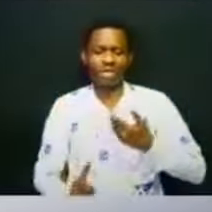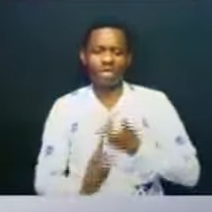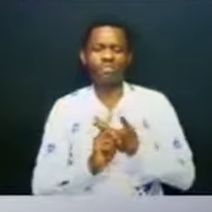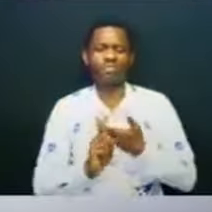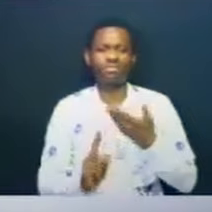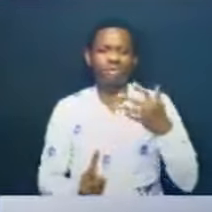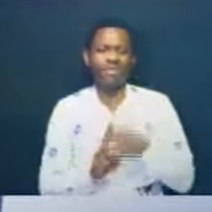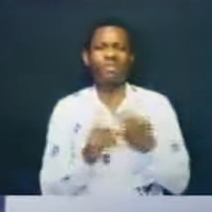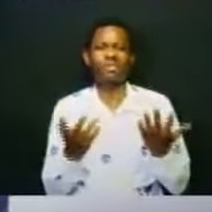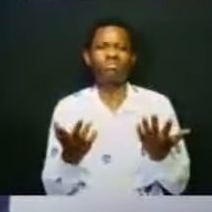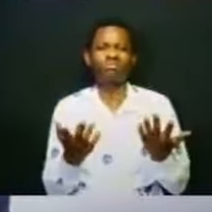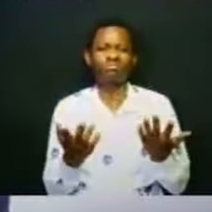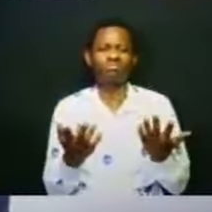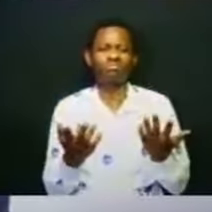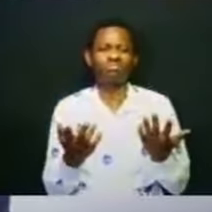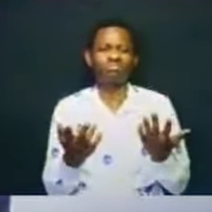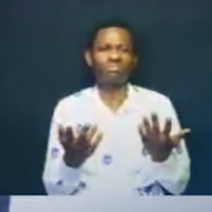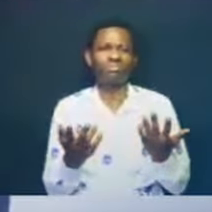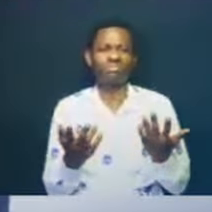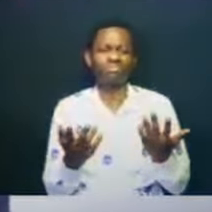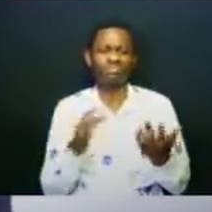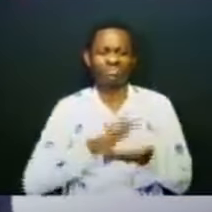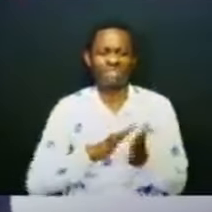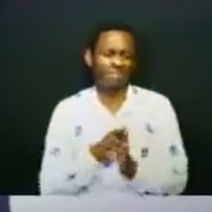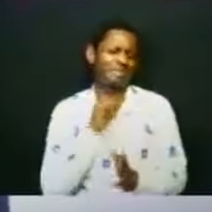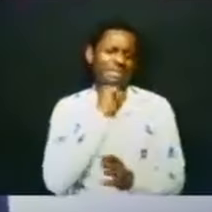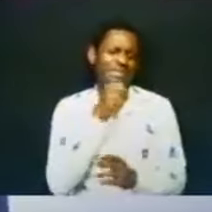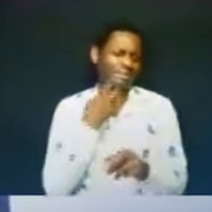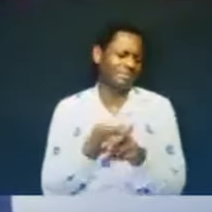Somehow you find it difficult.